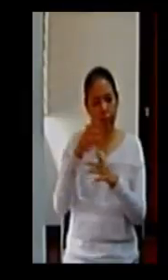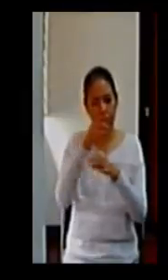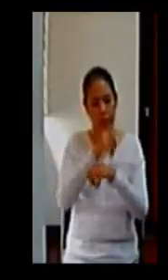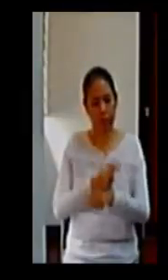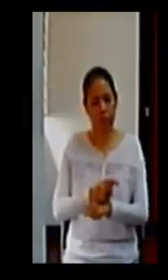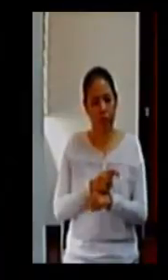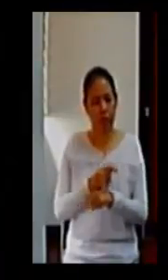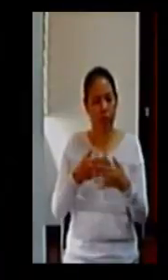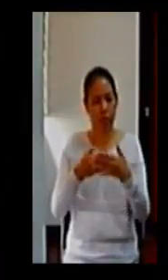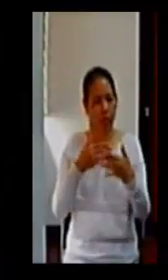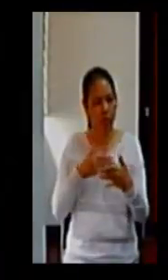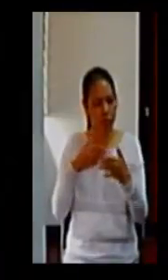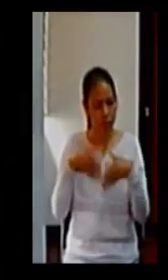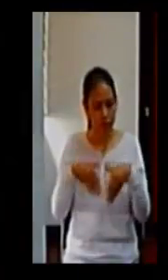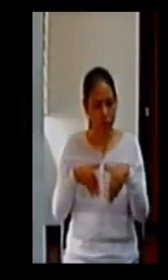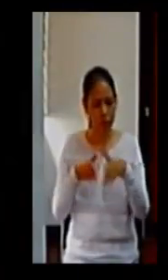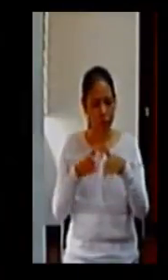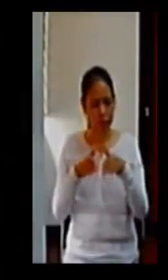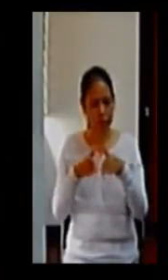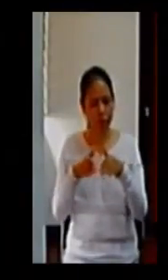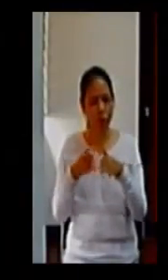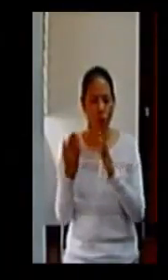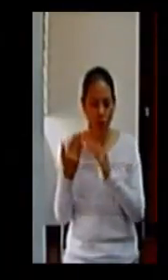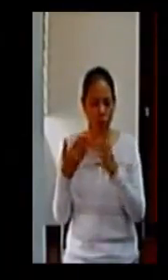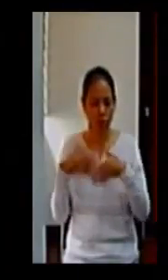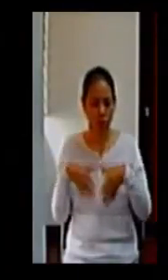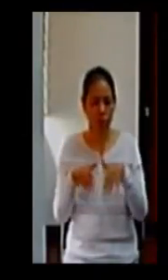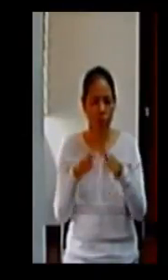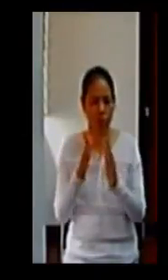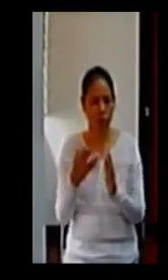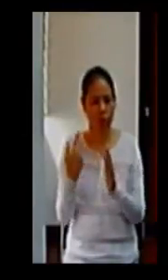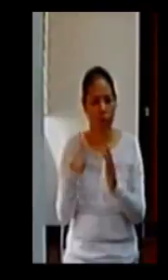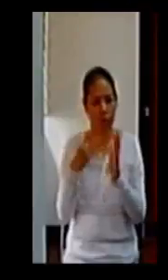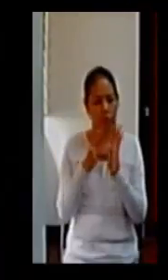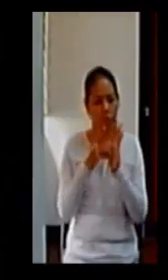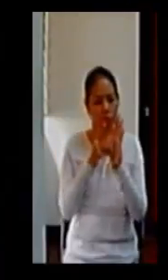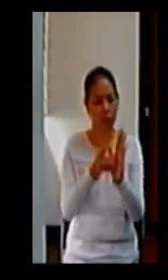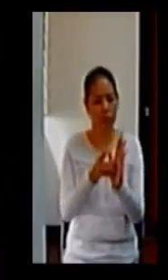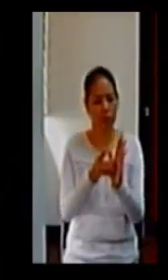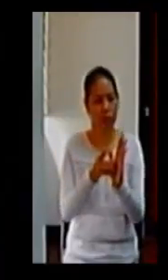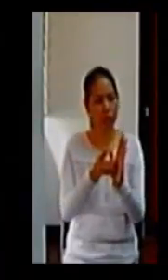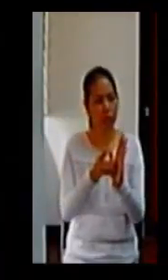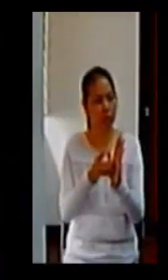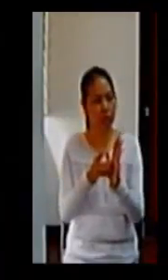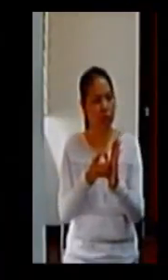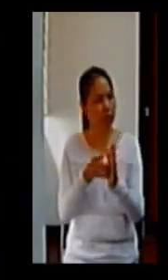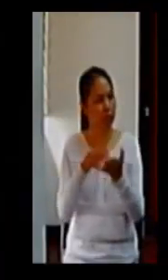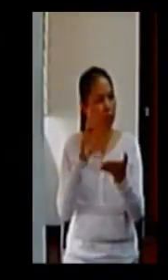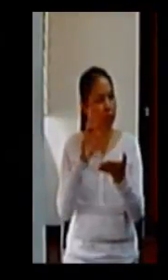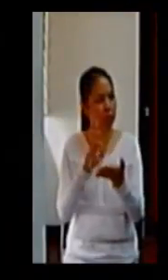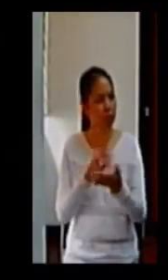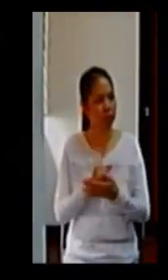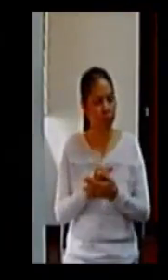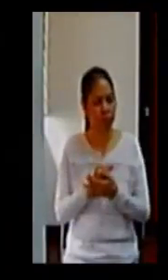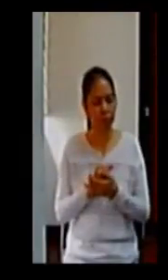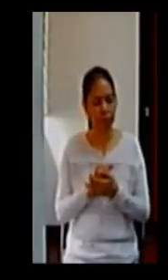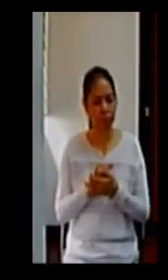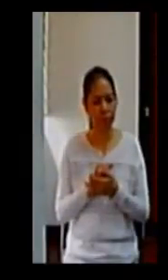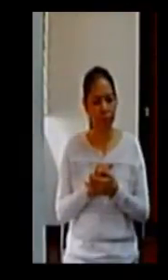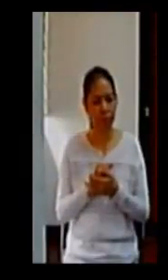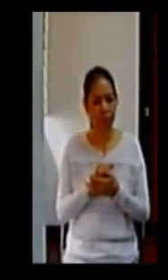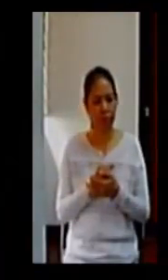Your Honors, may I be allowed to have certain documents identified? Please go ahead.